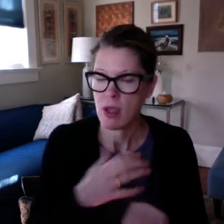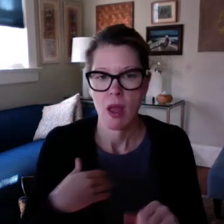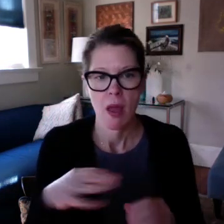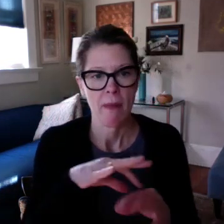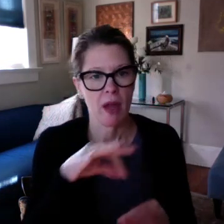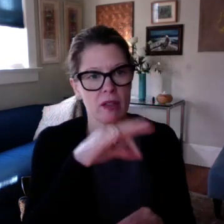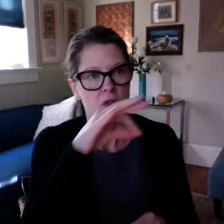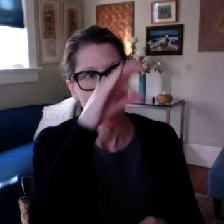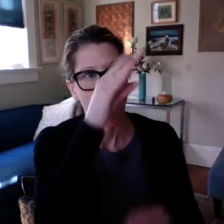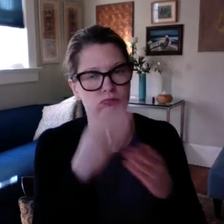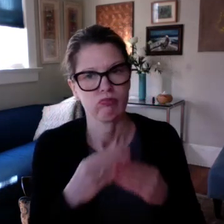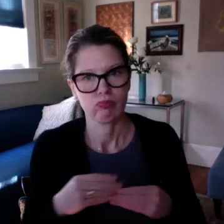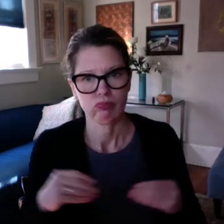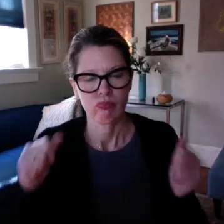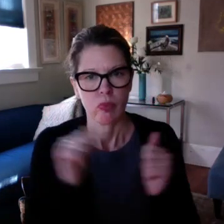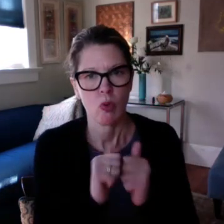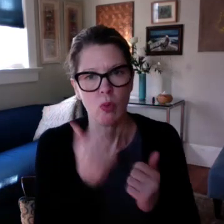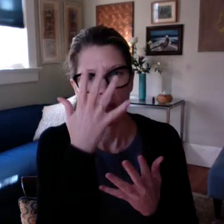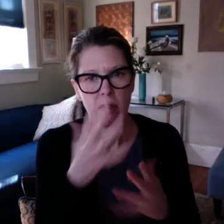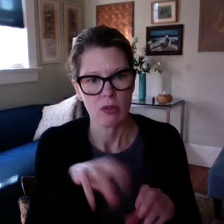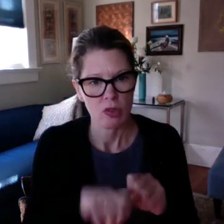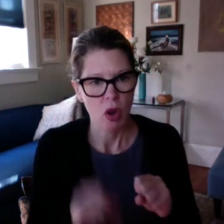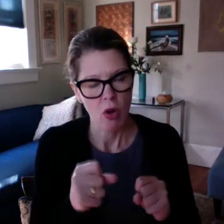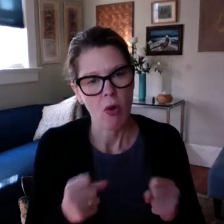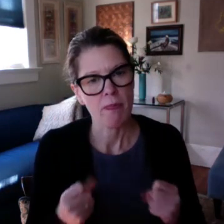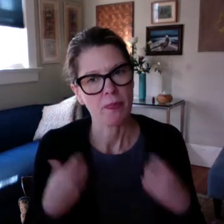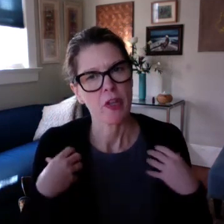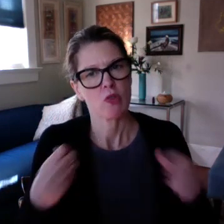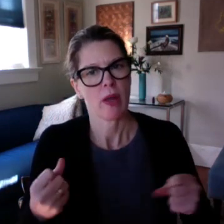for sorrow. Strengthen me according to your word.